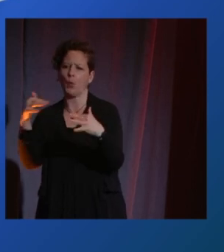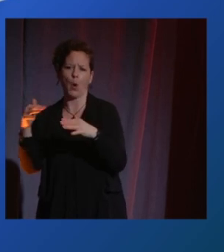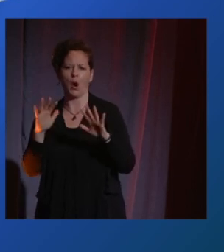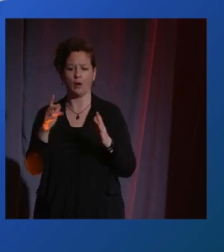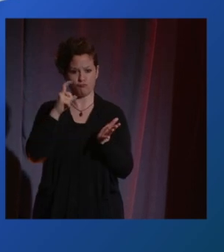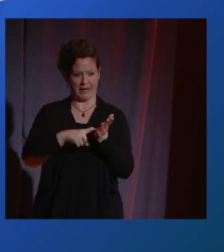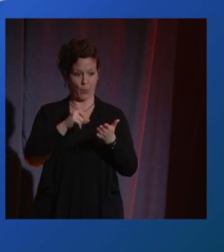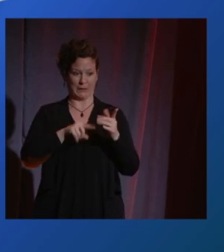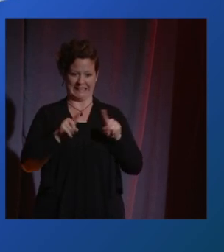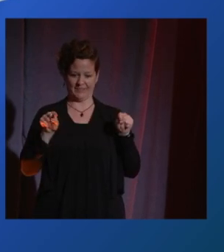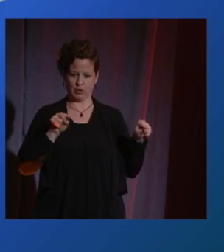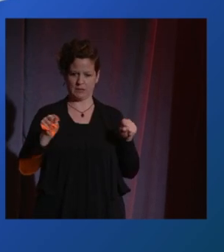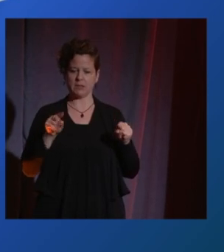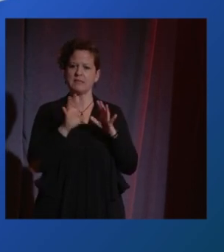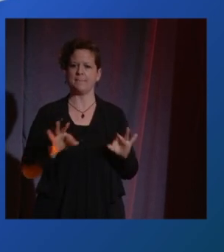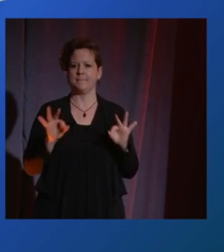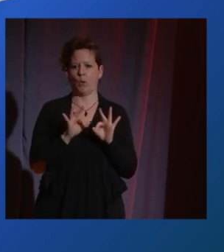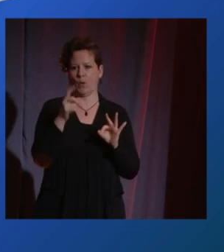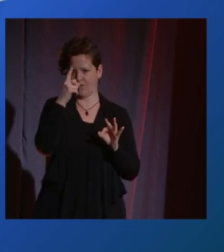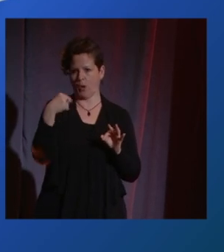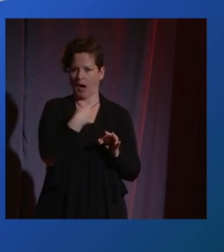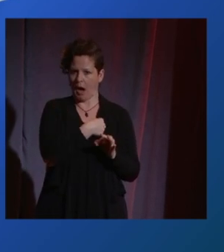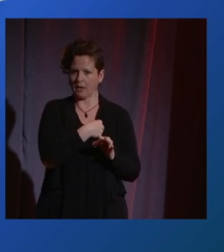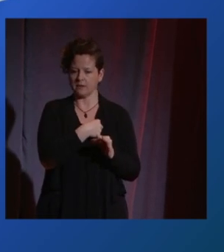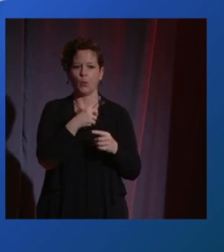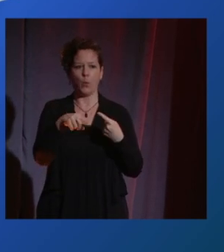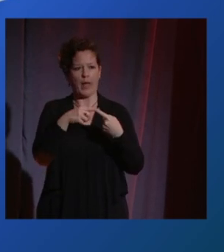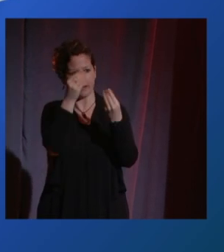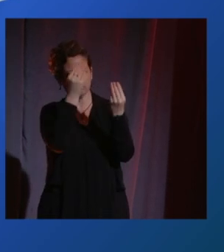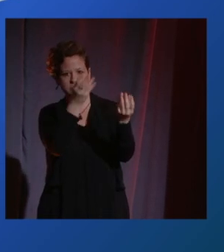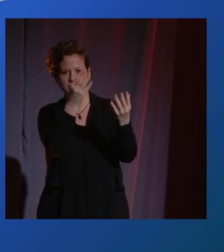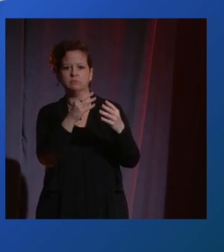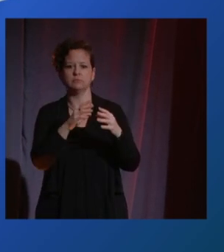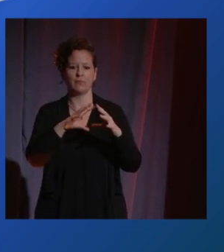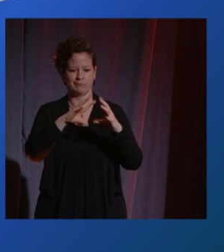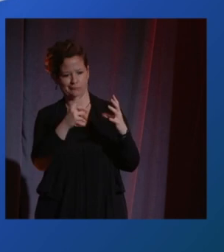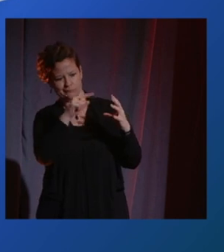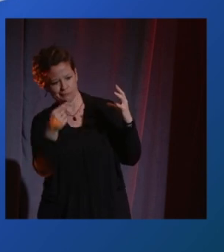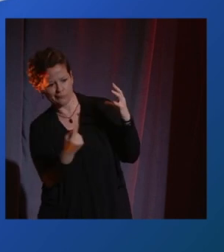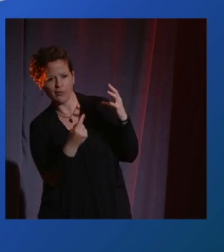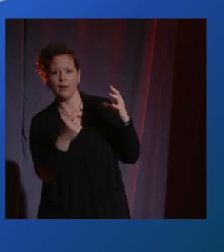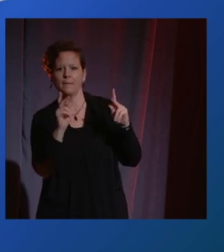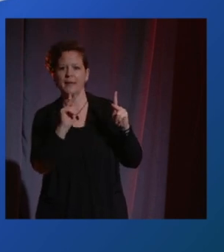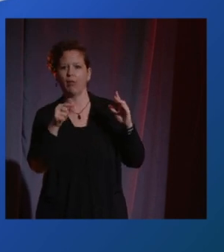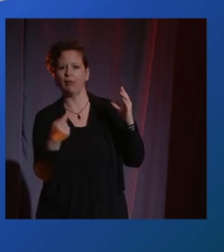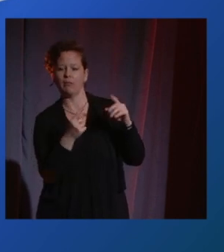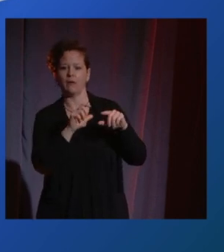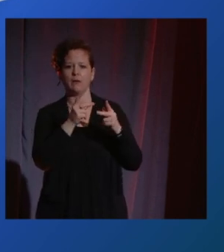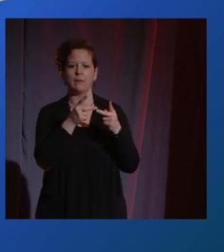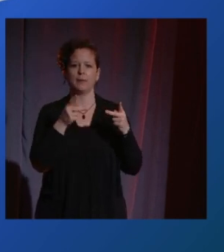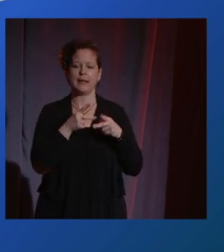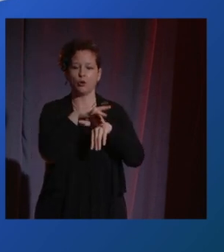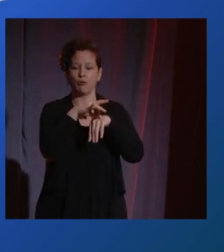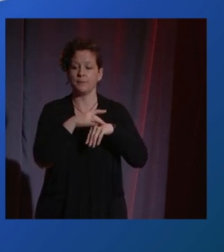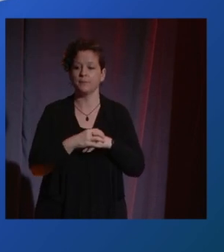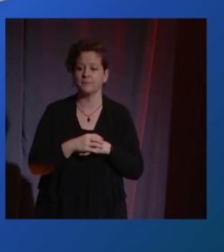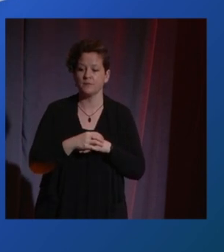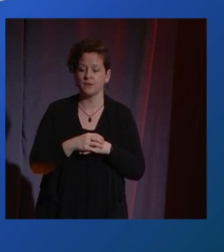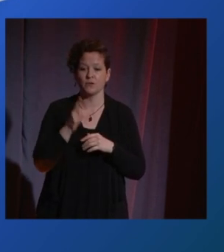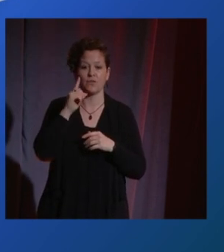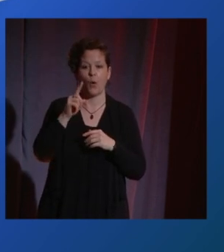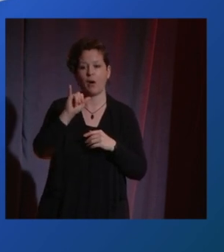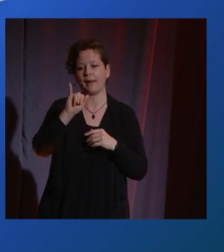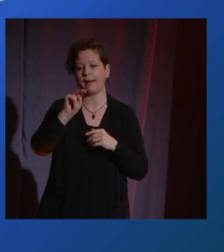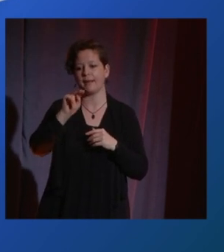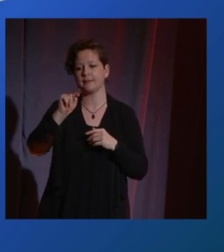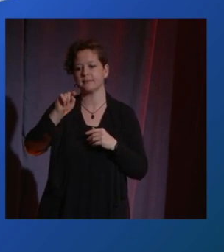I review in my mind mentally all of the calls that we've made is an intelligence community and especially